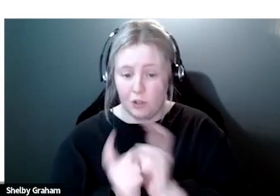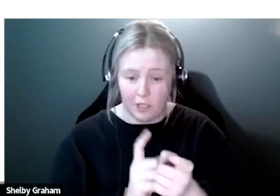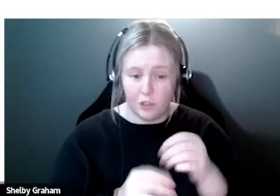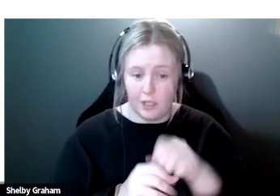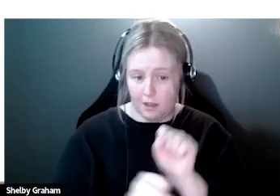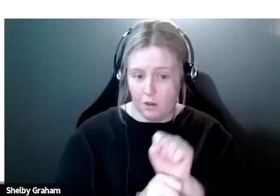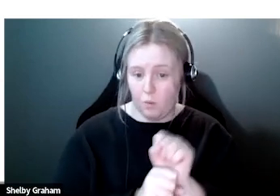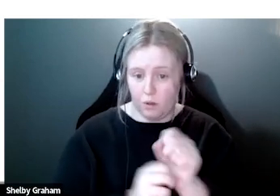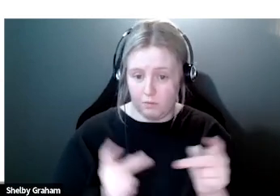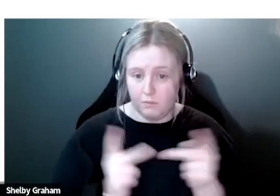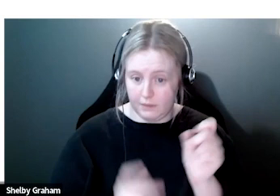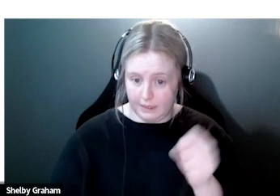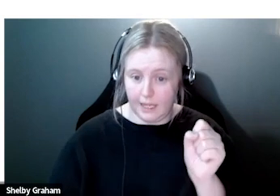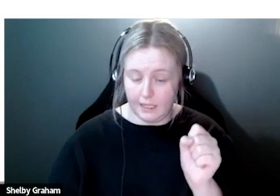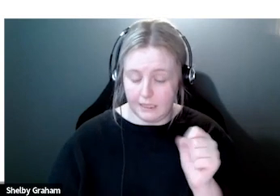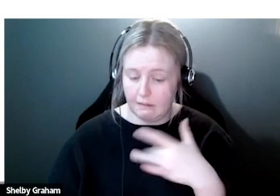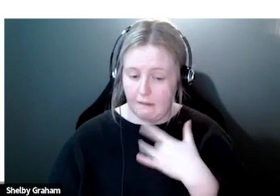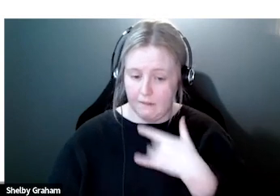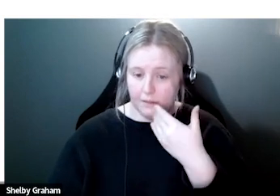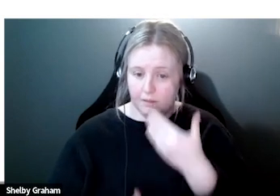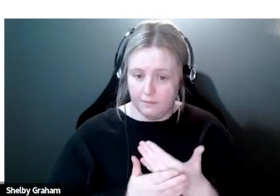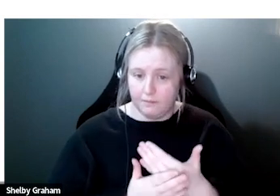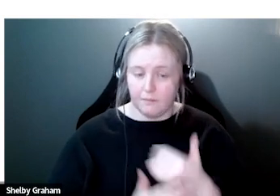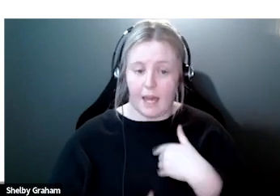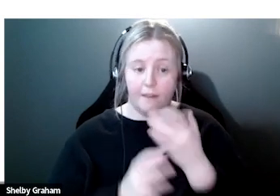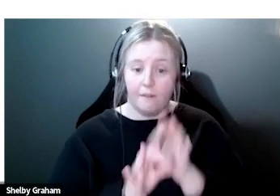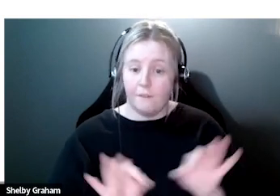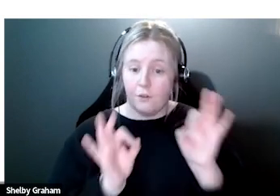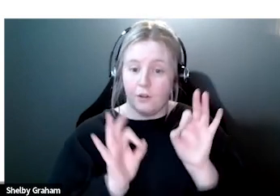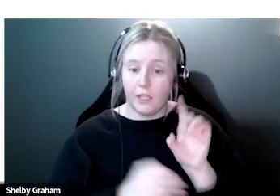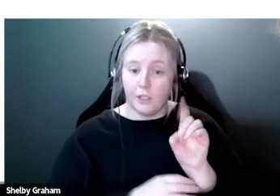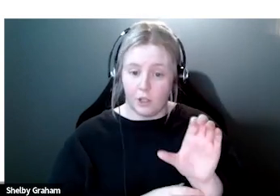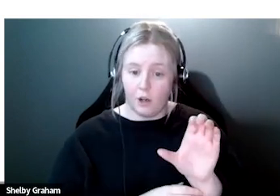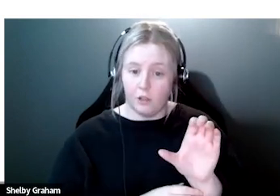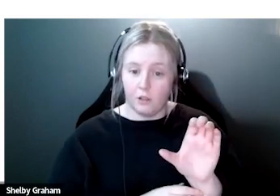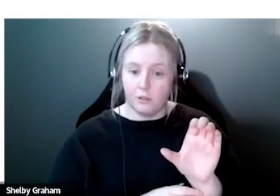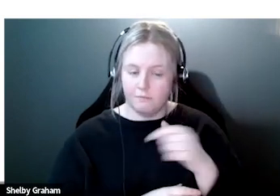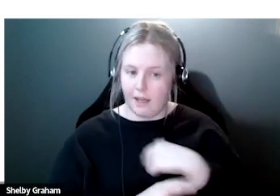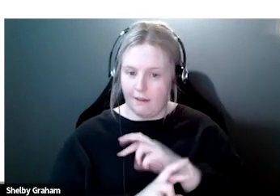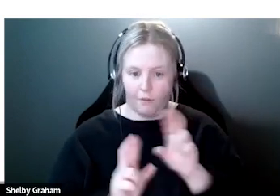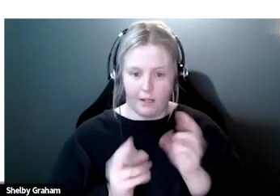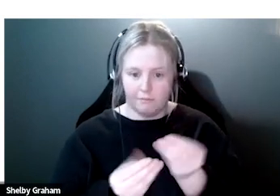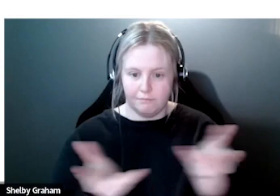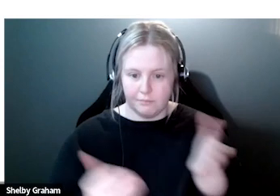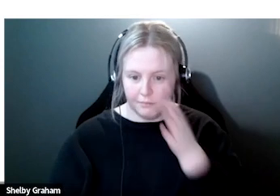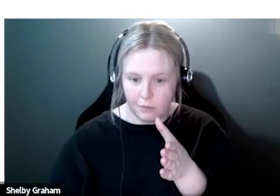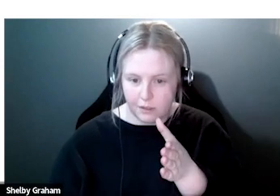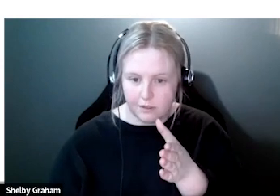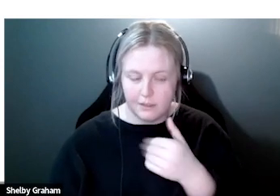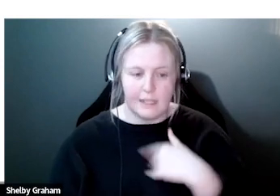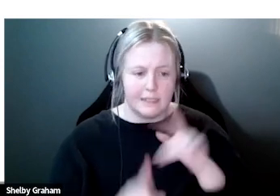see. I have a free document that I'm ready to share with all kinds